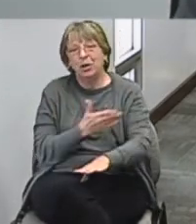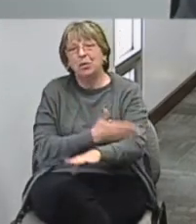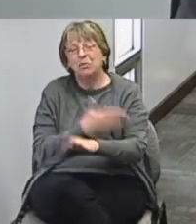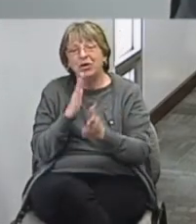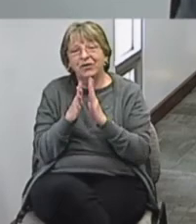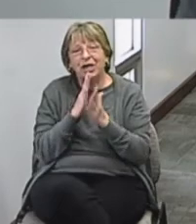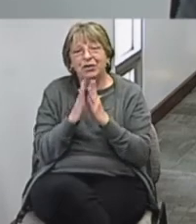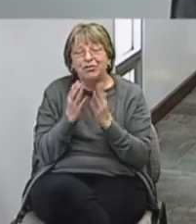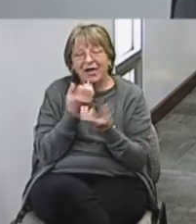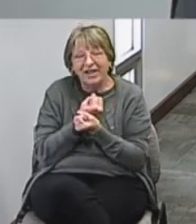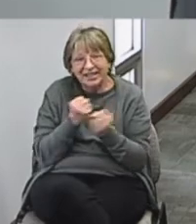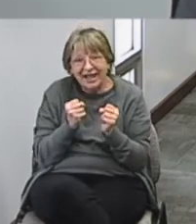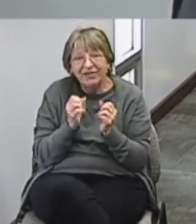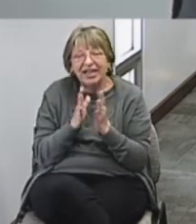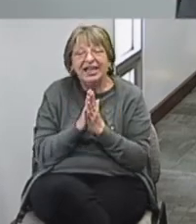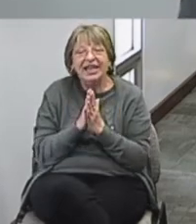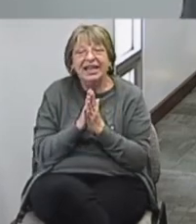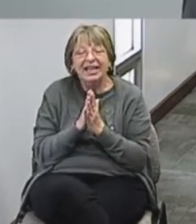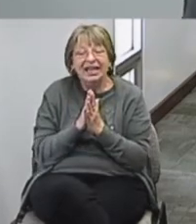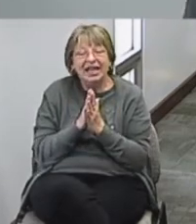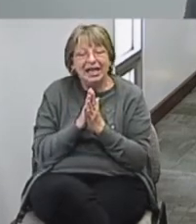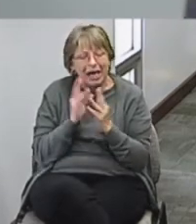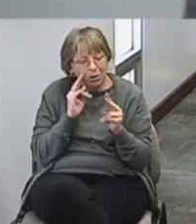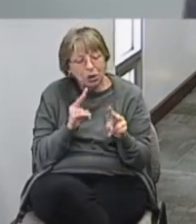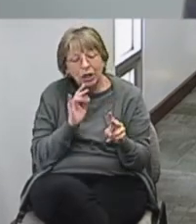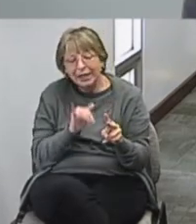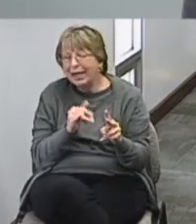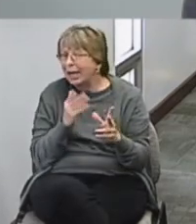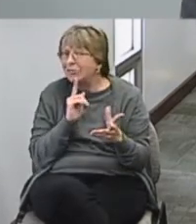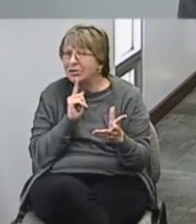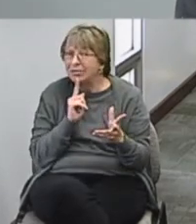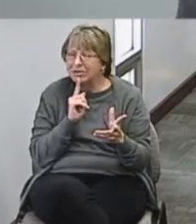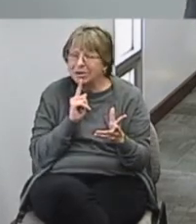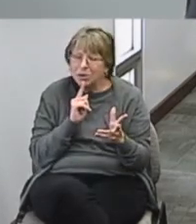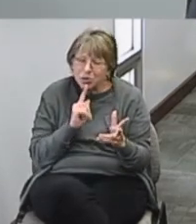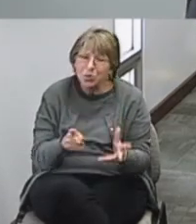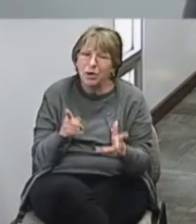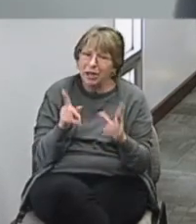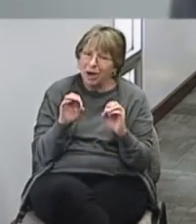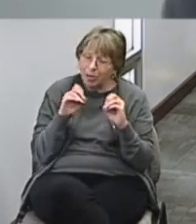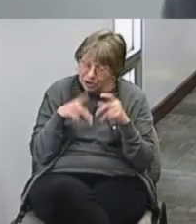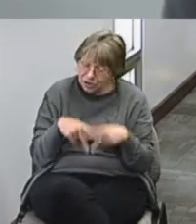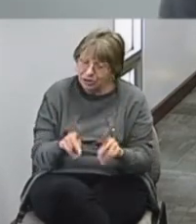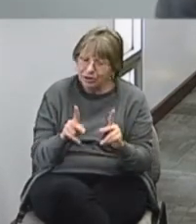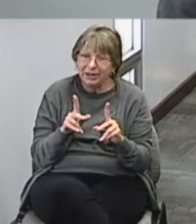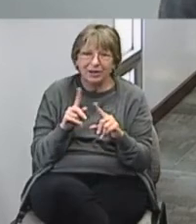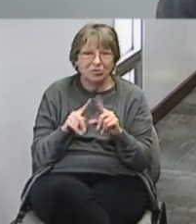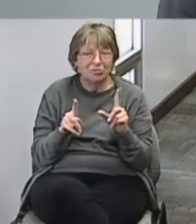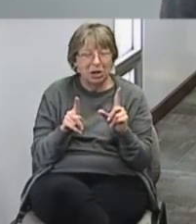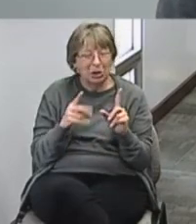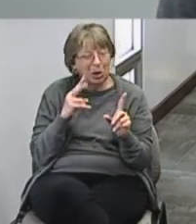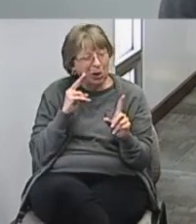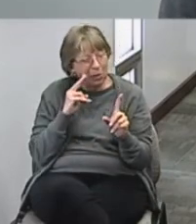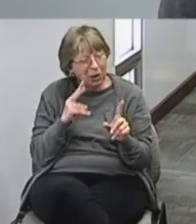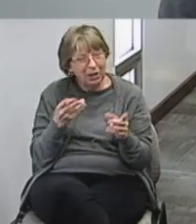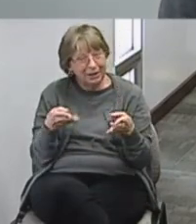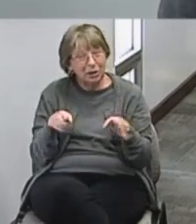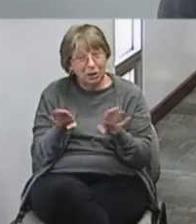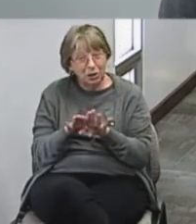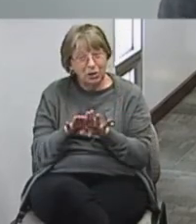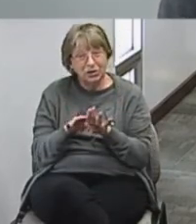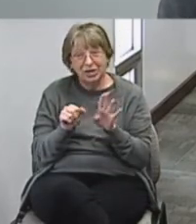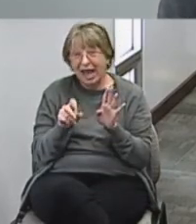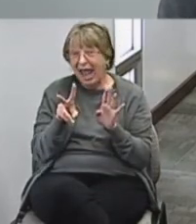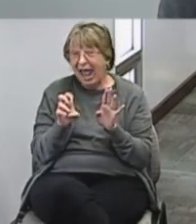and as you look at it, there's really some opportunities, even though we're looking at possibly closing the Avenue A connection or